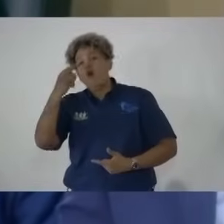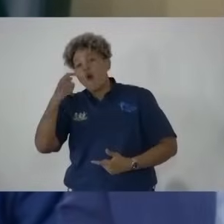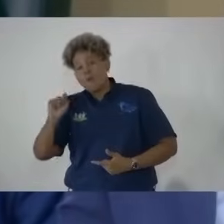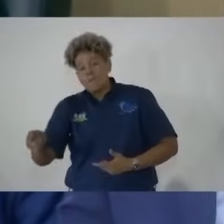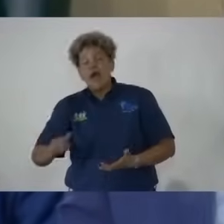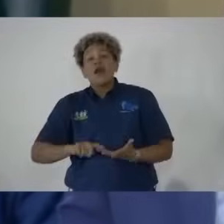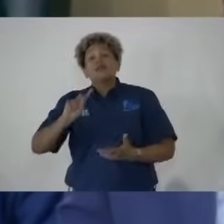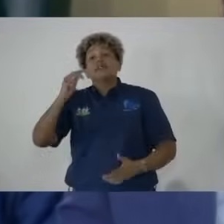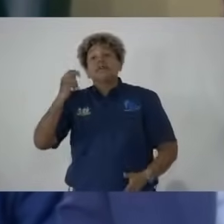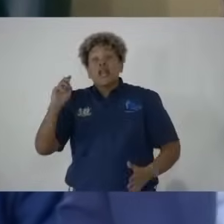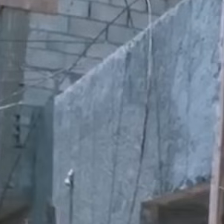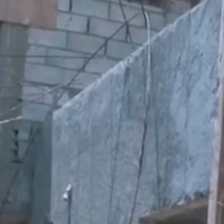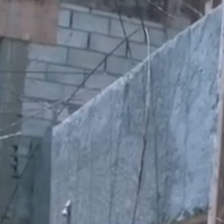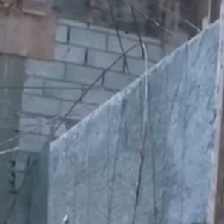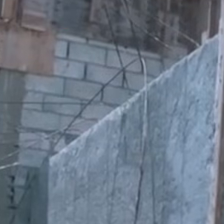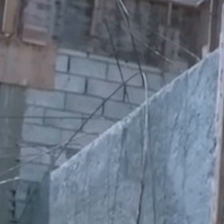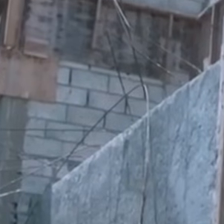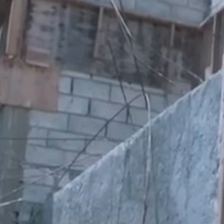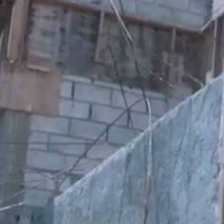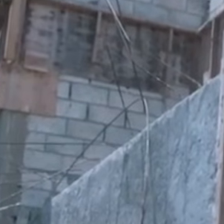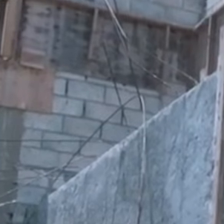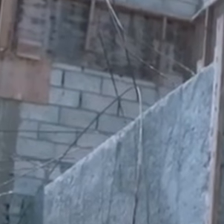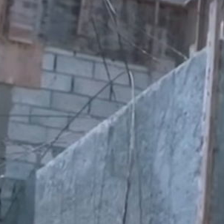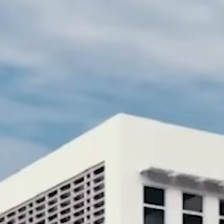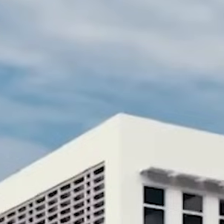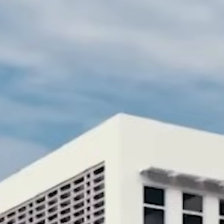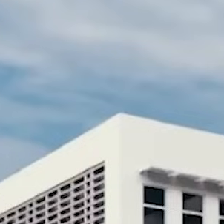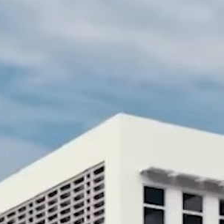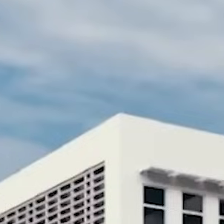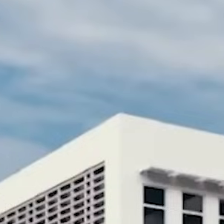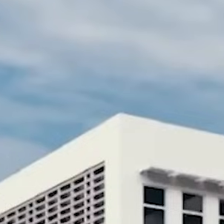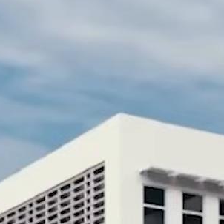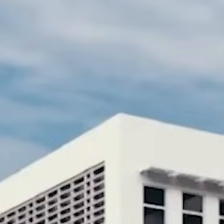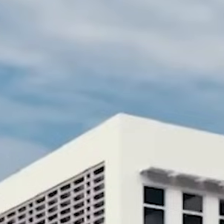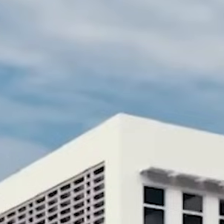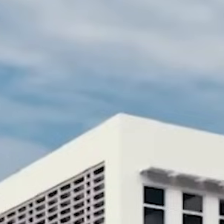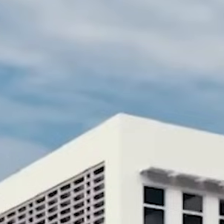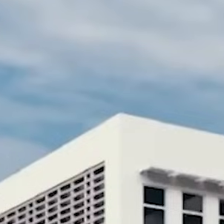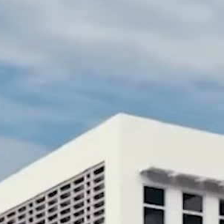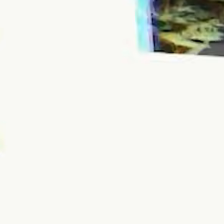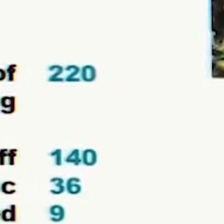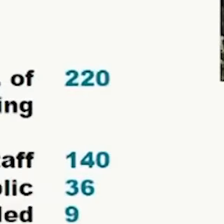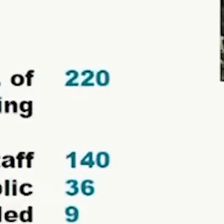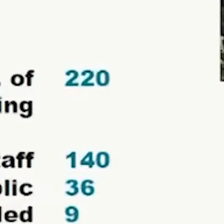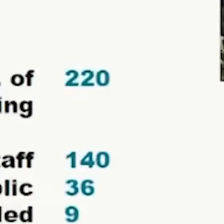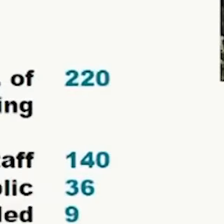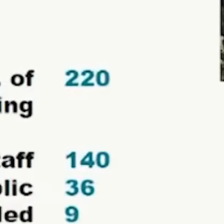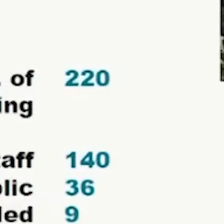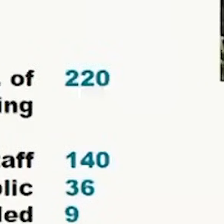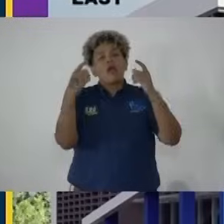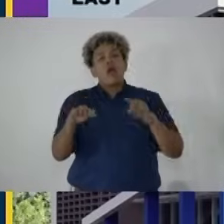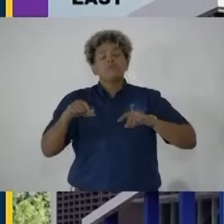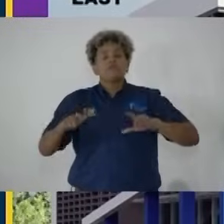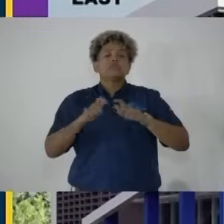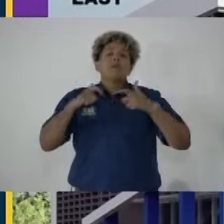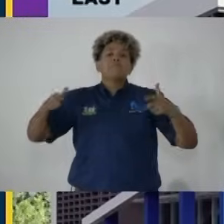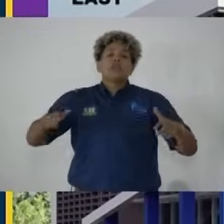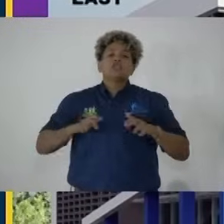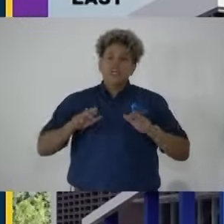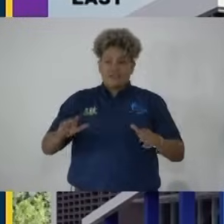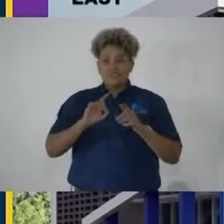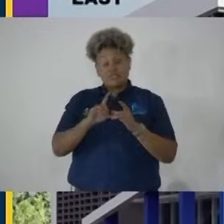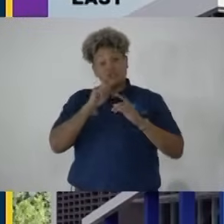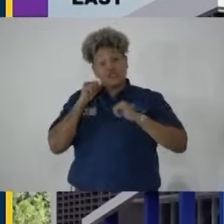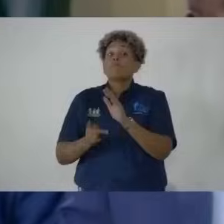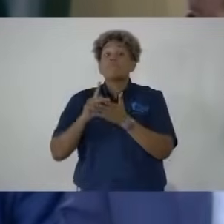Monique, Bogwalk, and Hopewell. He says five new stations are under construction. Additionally, three major projects are